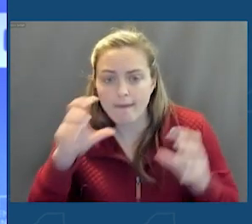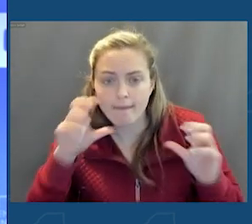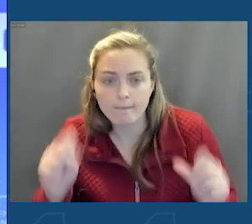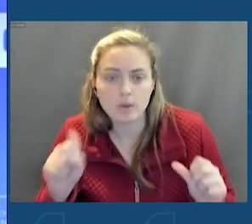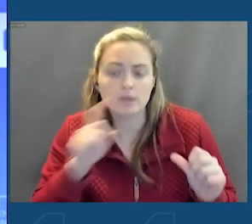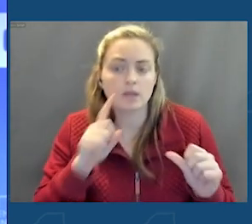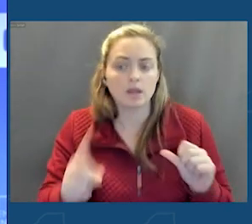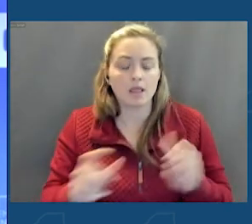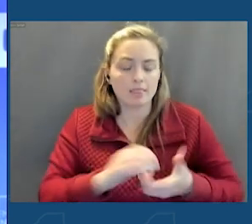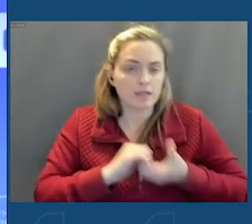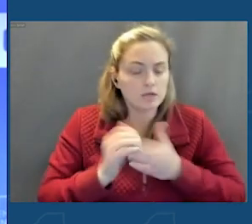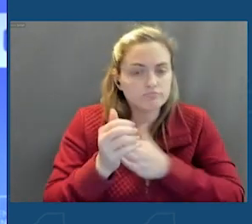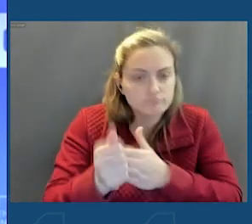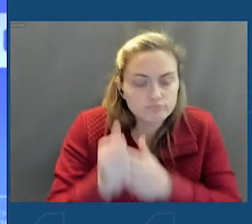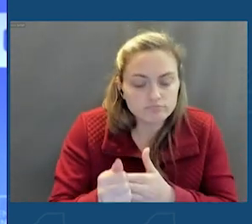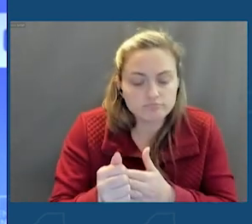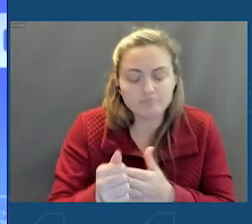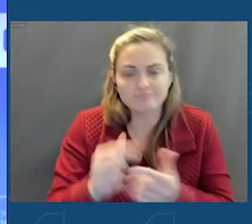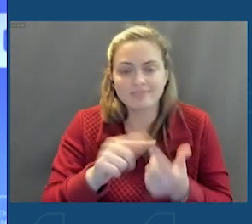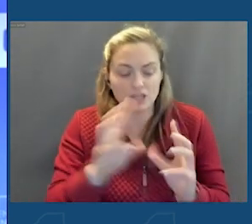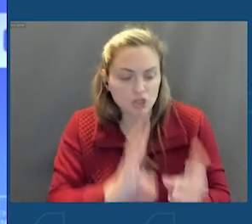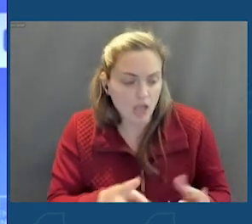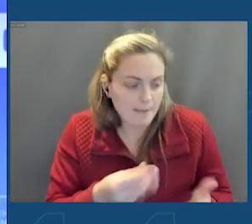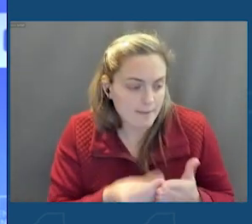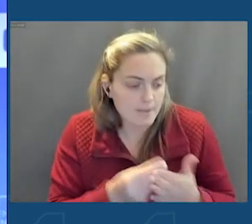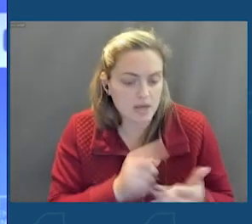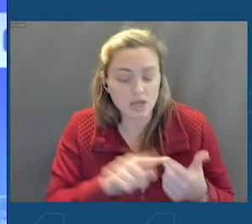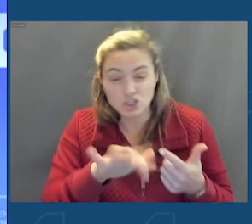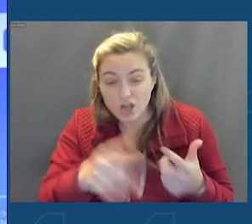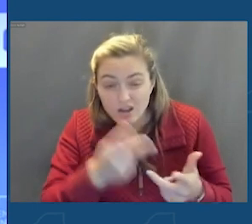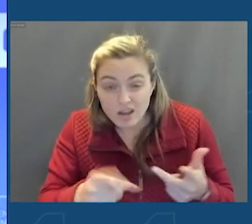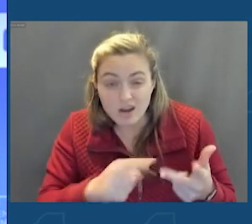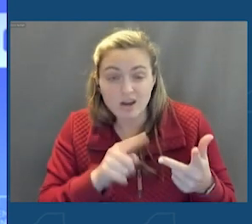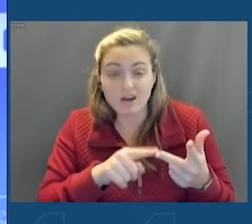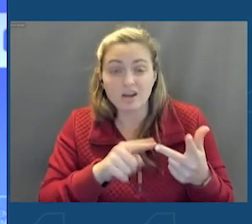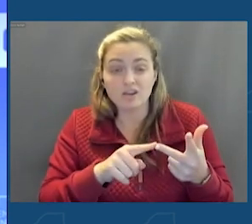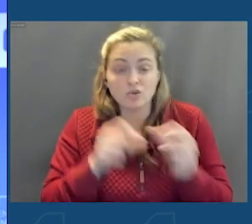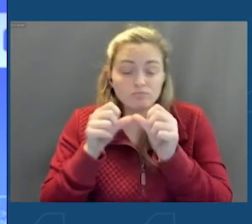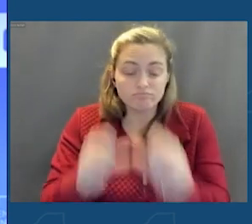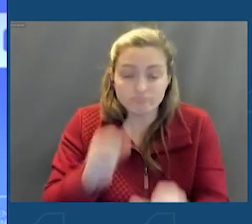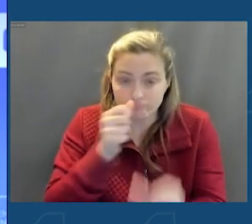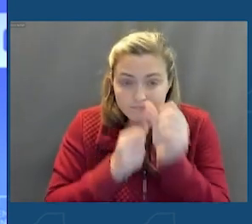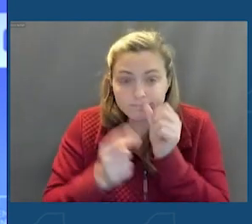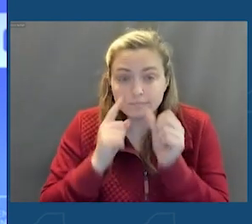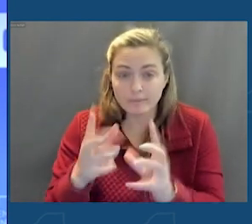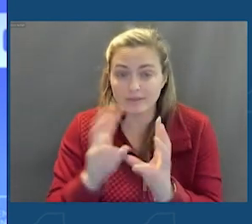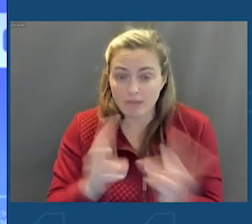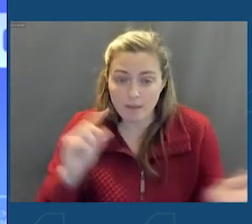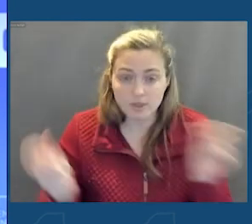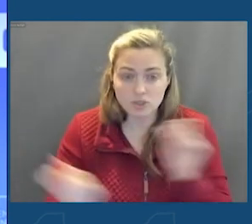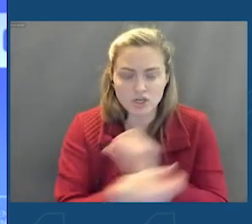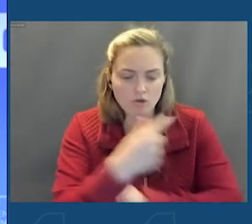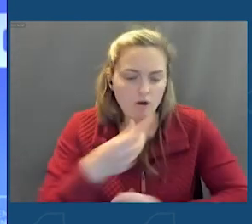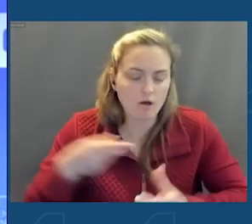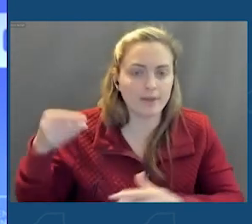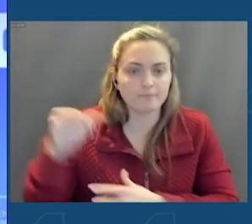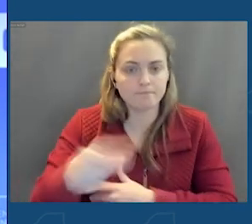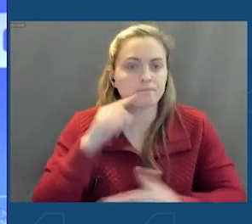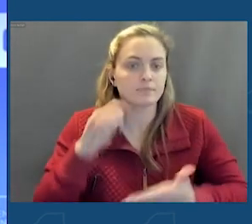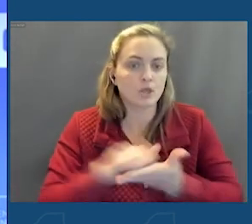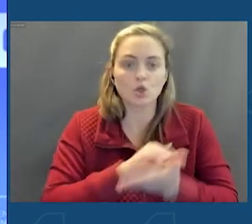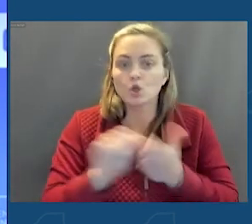infrastructure spending, the climate money, the child care money, and money to build resiliency because of climate change. All of it is being spent in New York